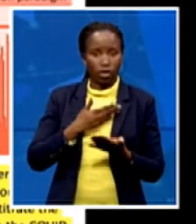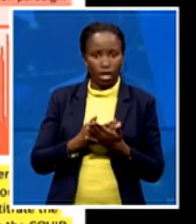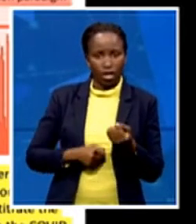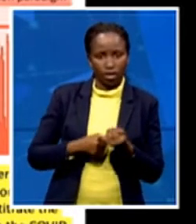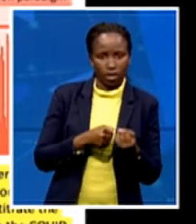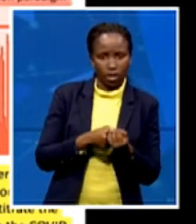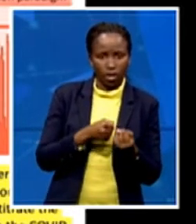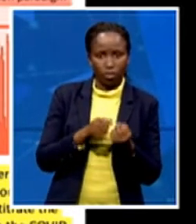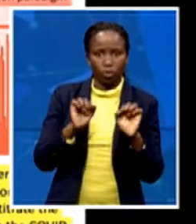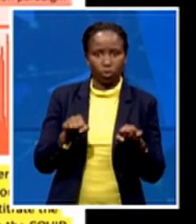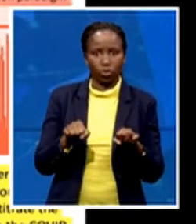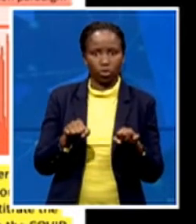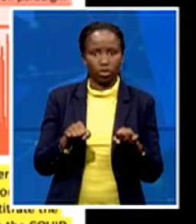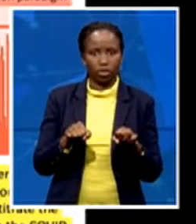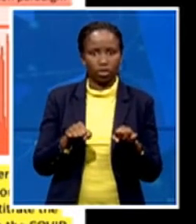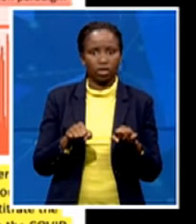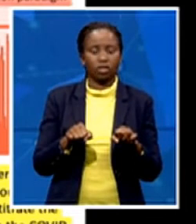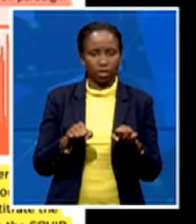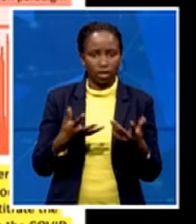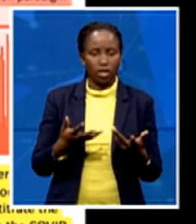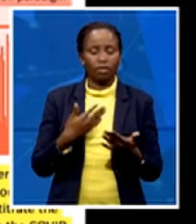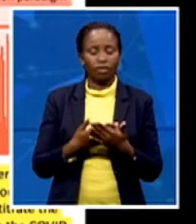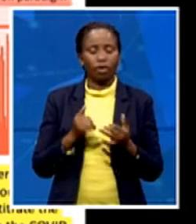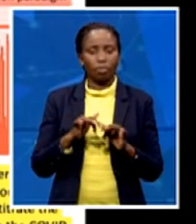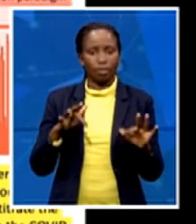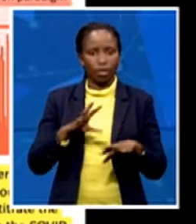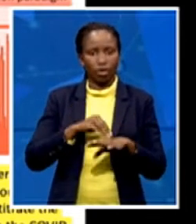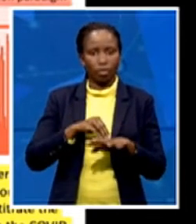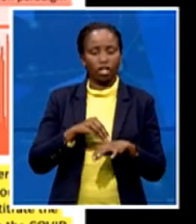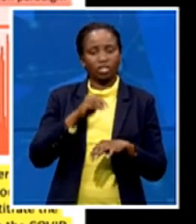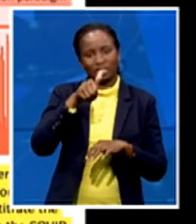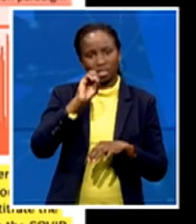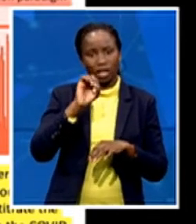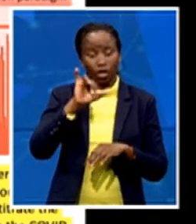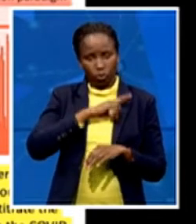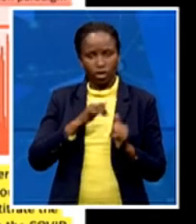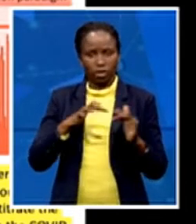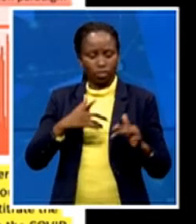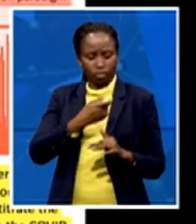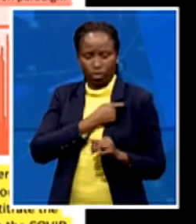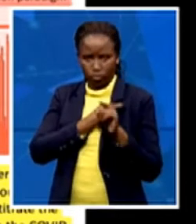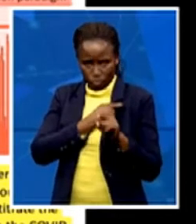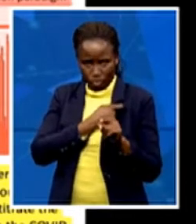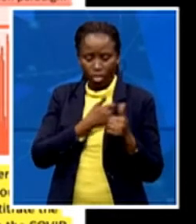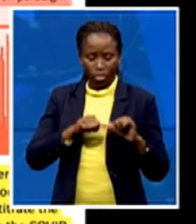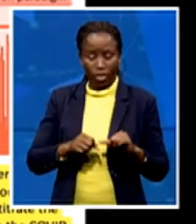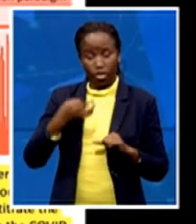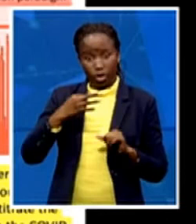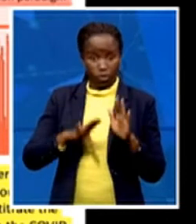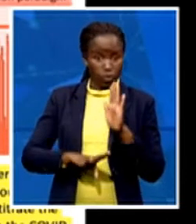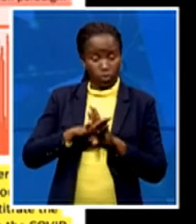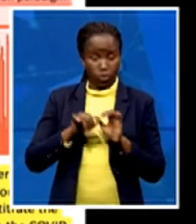age of 60, and it was healthcare workers. During this third wave, now we're saying healthcare staff has to do